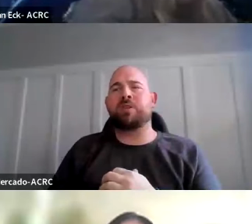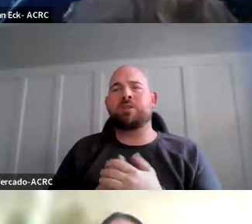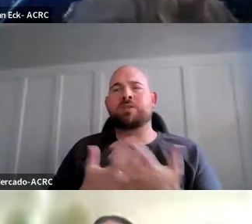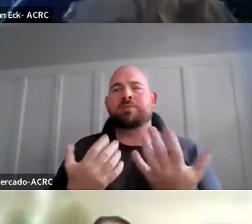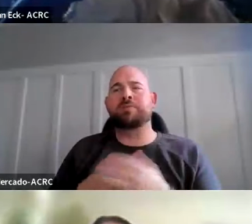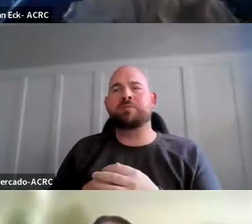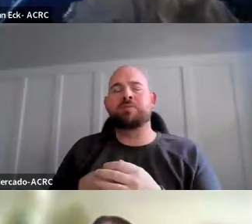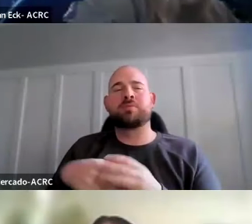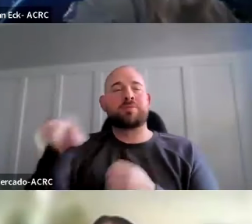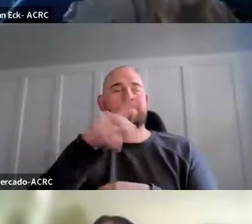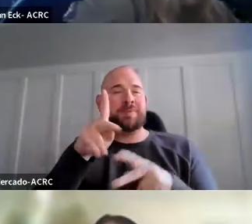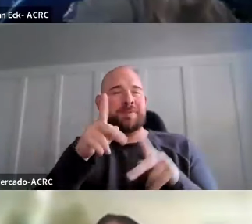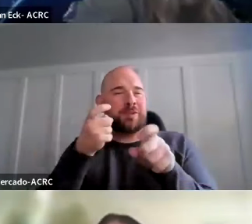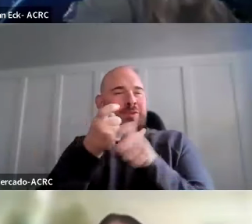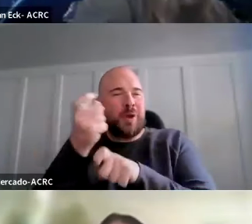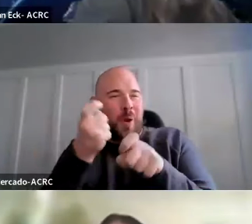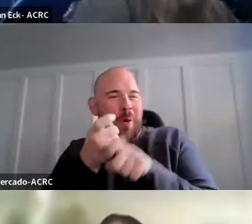the conversation.